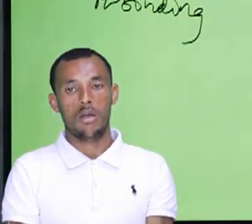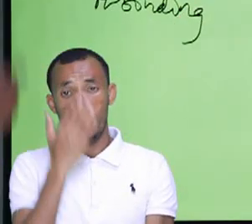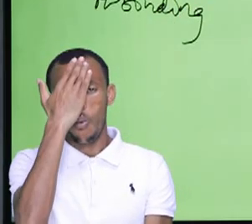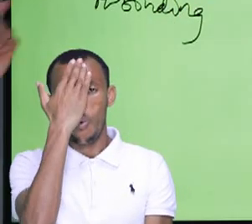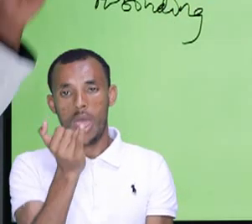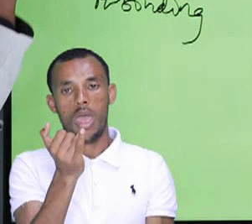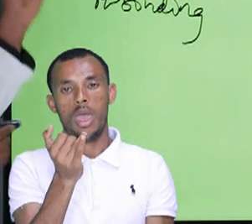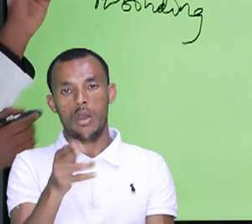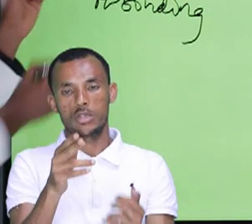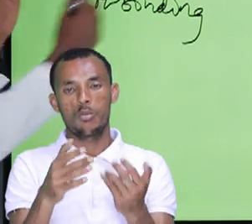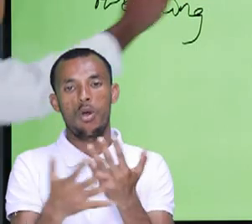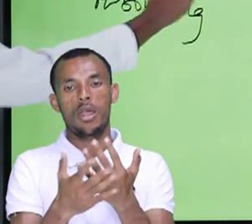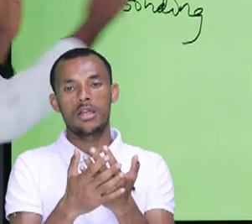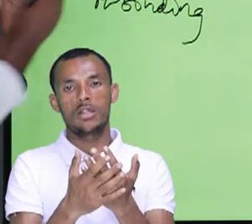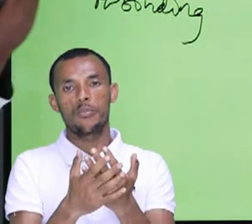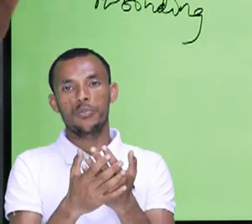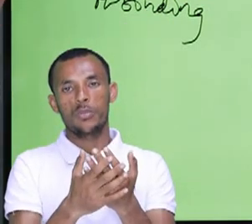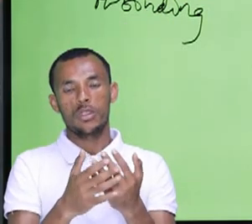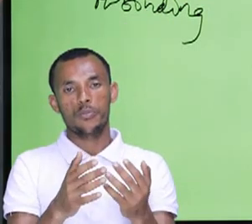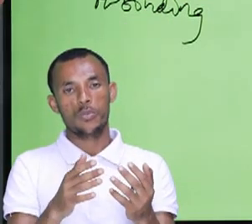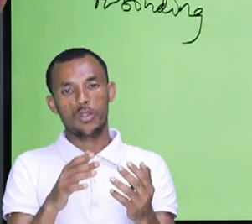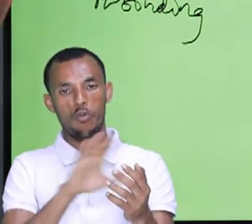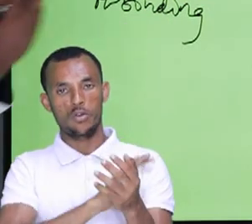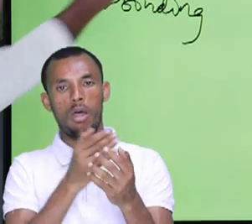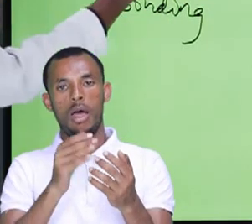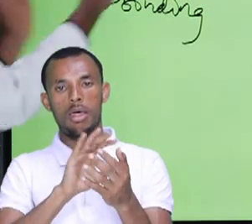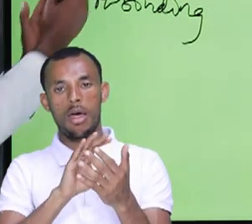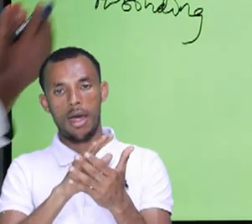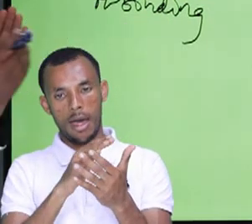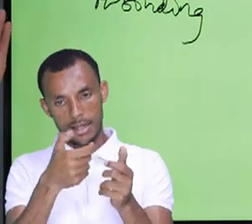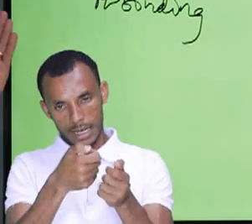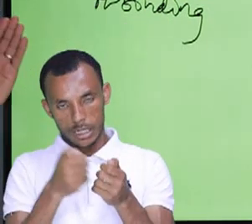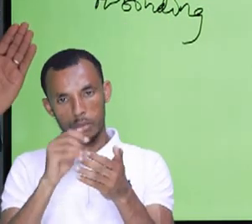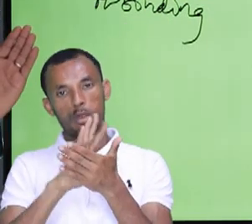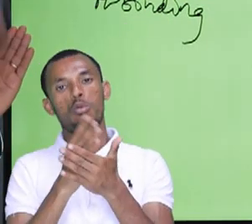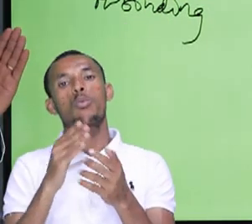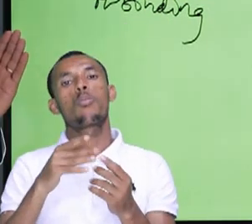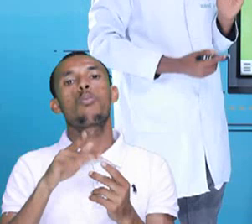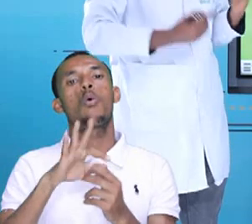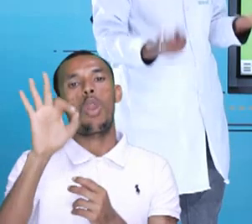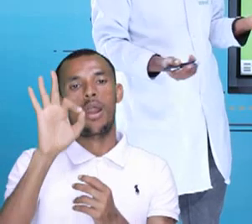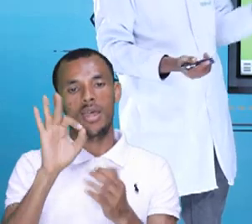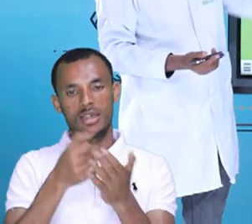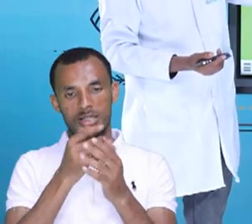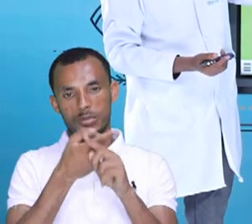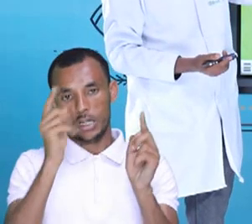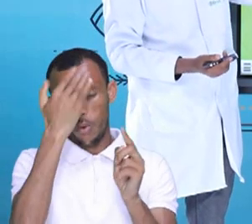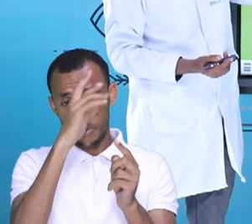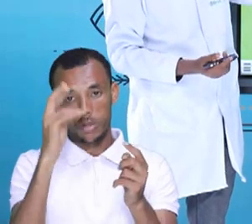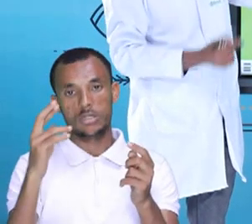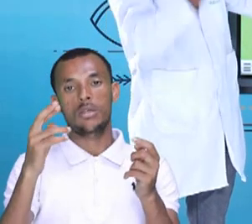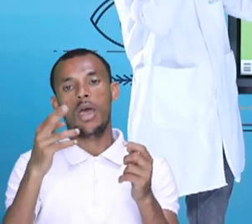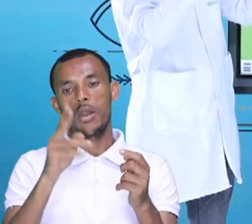Why hydrogen bonding? It is force of attraction between polar molecule. This is again dipole. That's the special dipole. Why special?